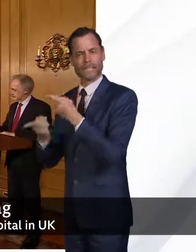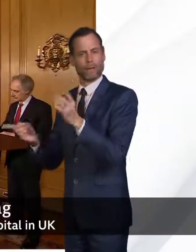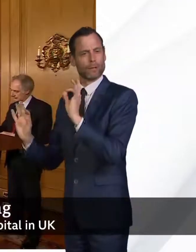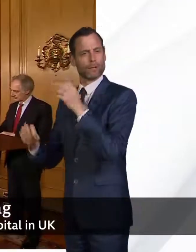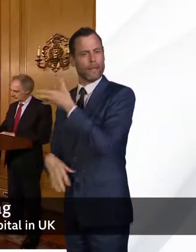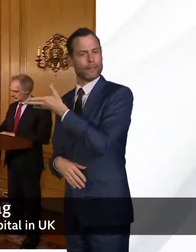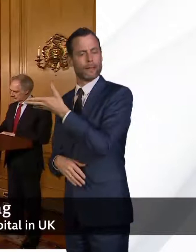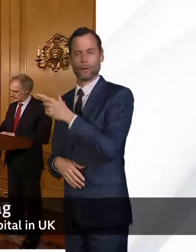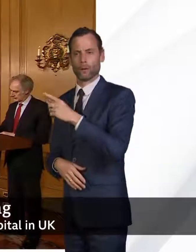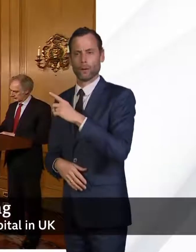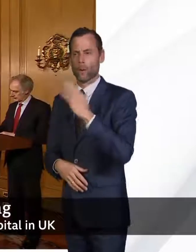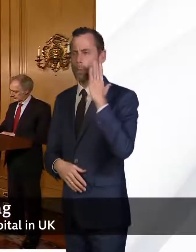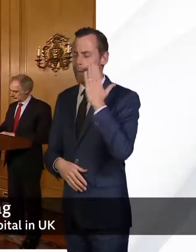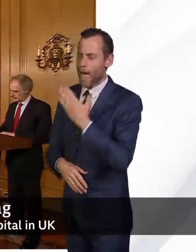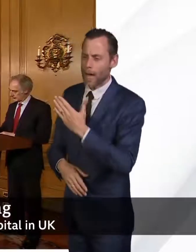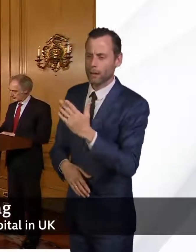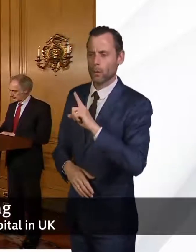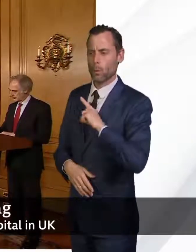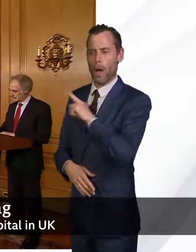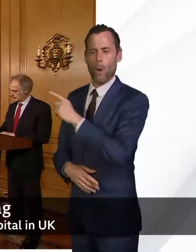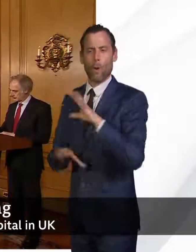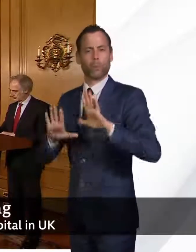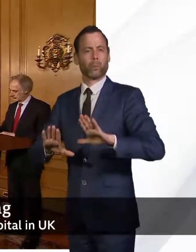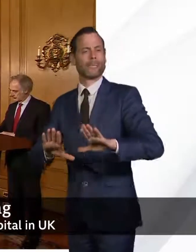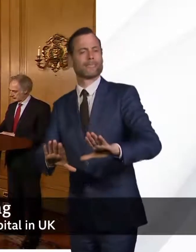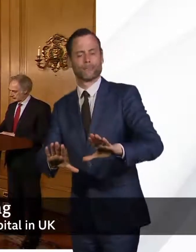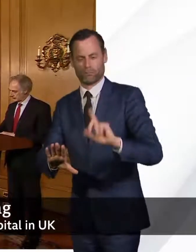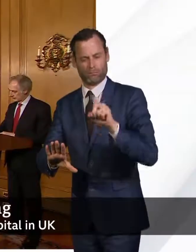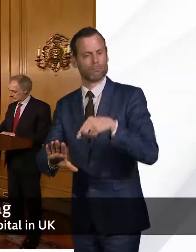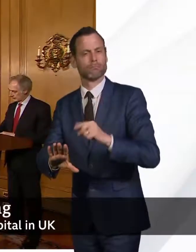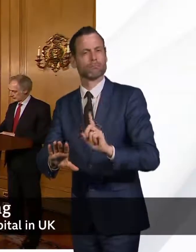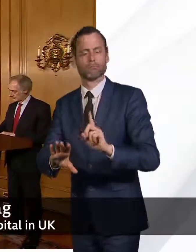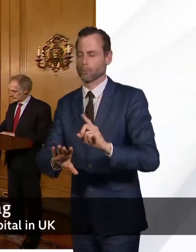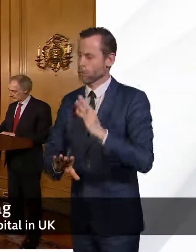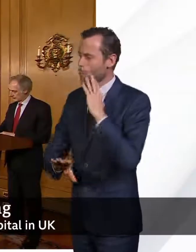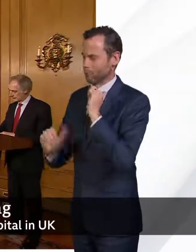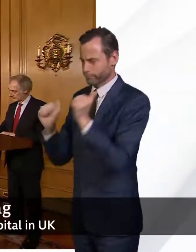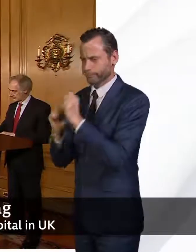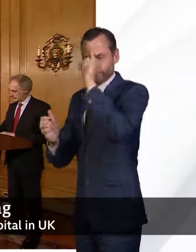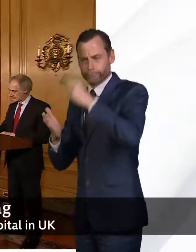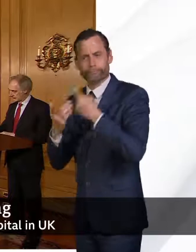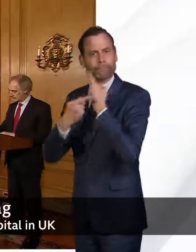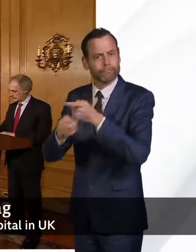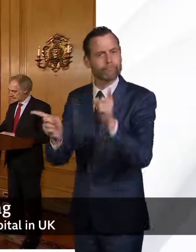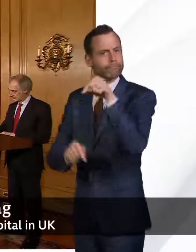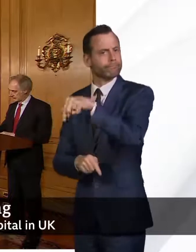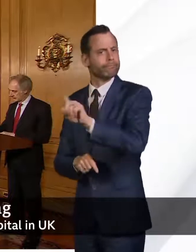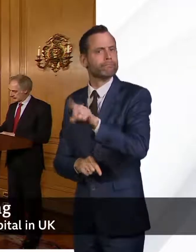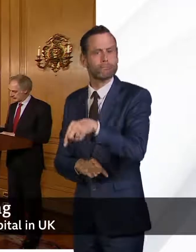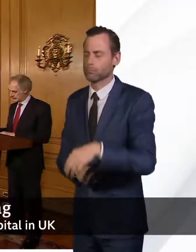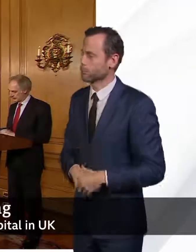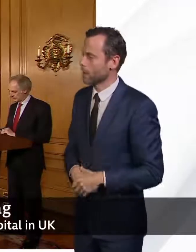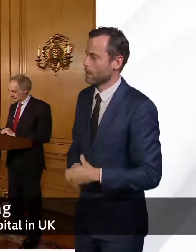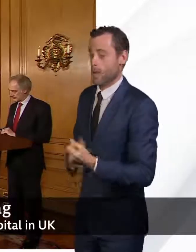hear some sort of ruling, some sort of advice on that? And if I could also ask very quickly to Professor McLean another